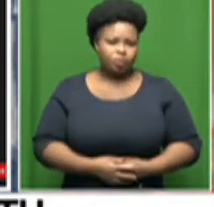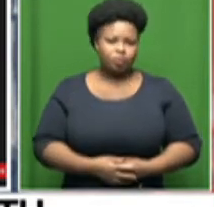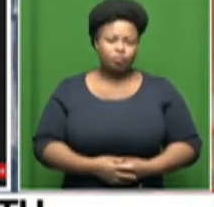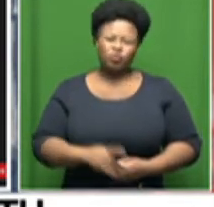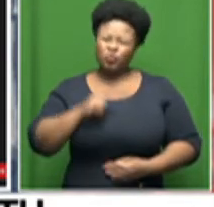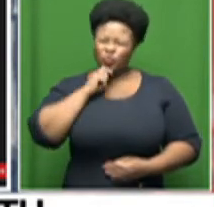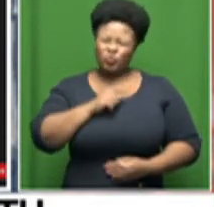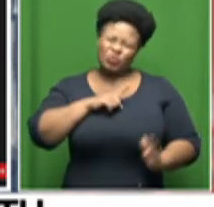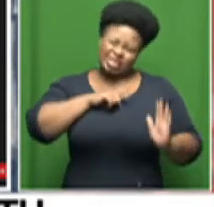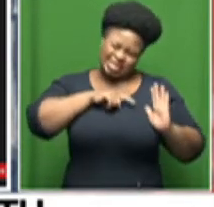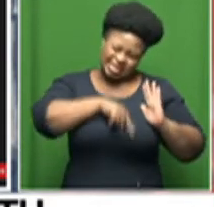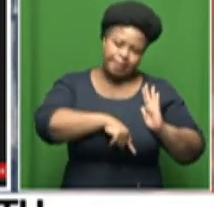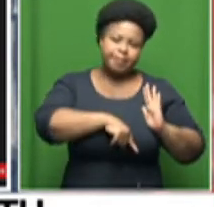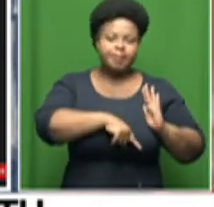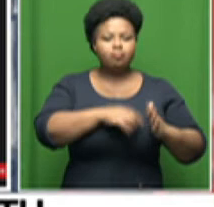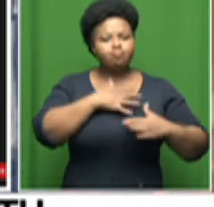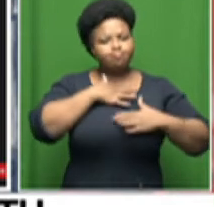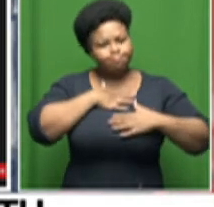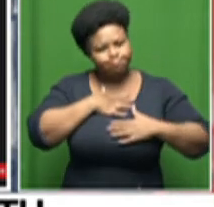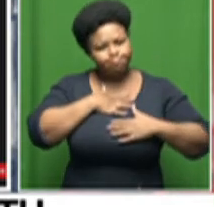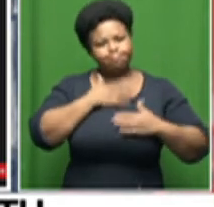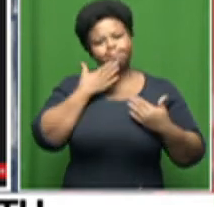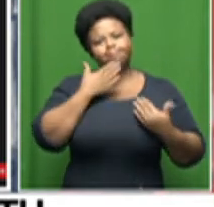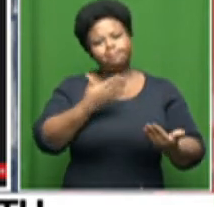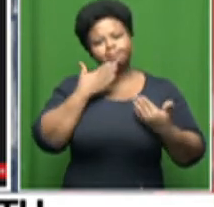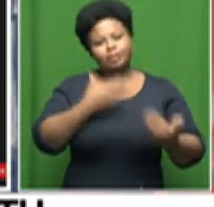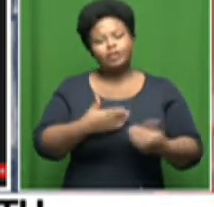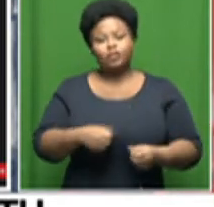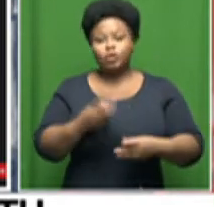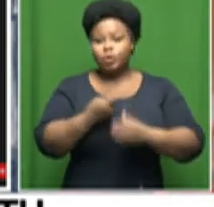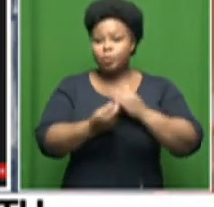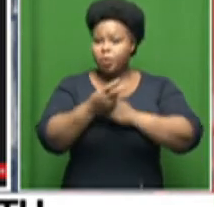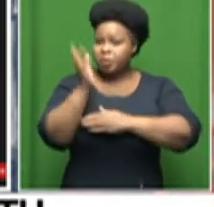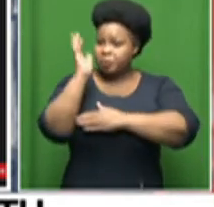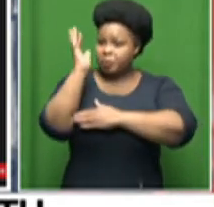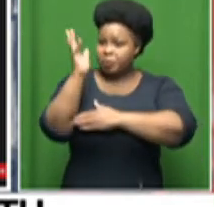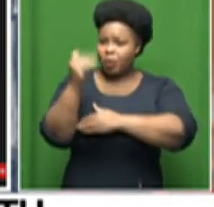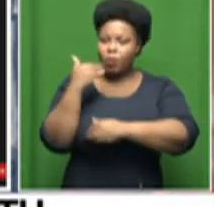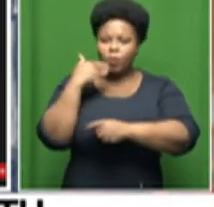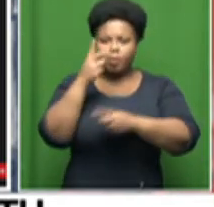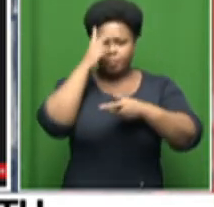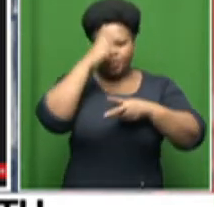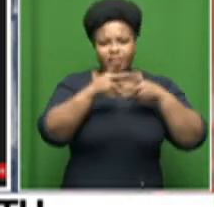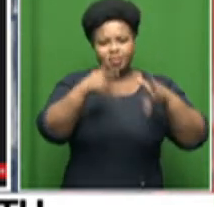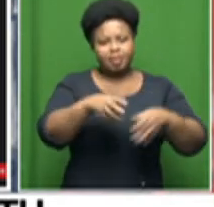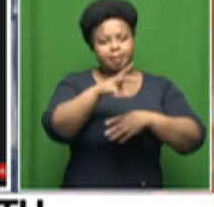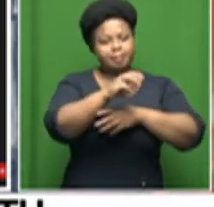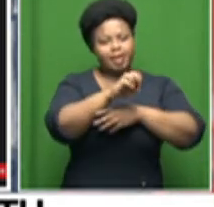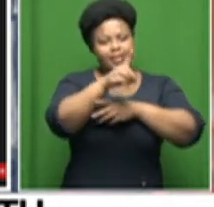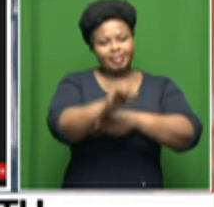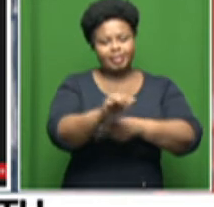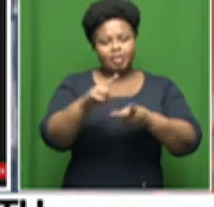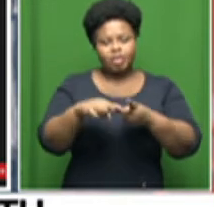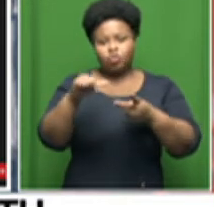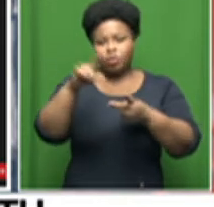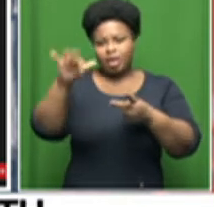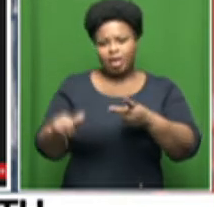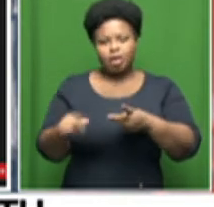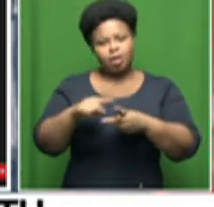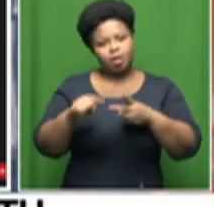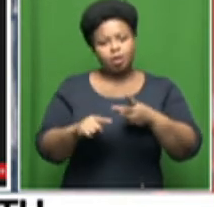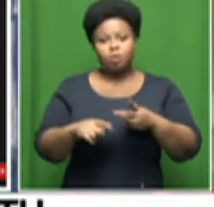of gratitude and tribute to both our presenters, Professor Mahdi and Professor Gray. I think what we've seen